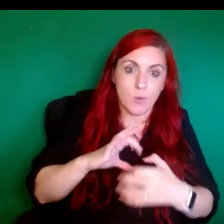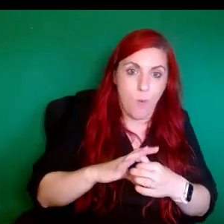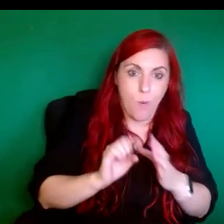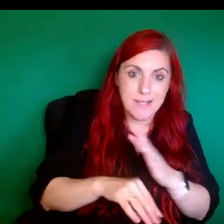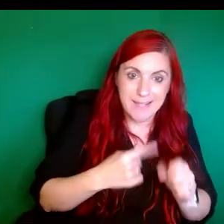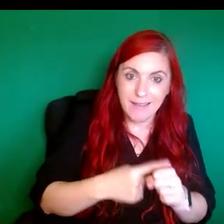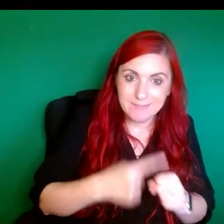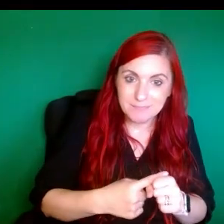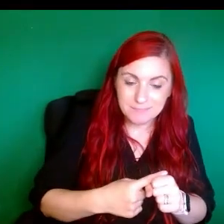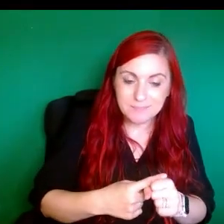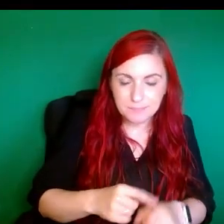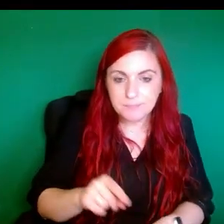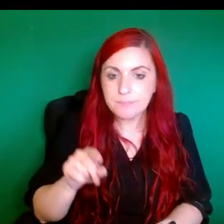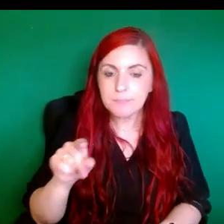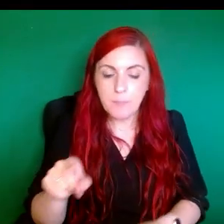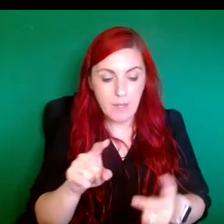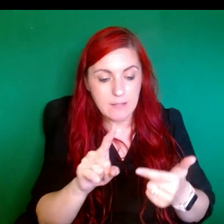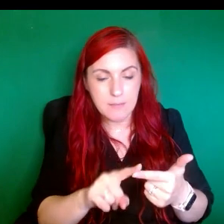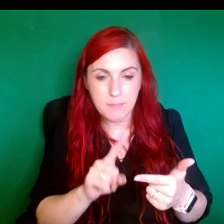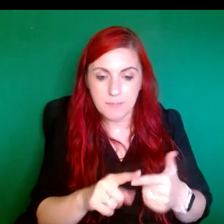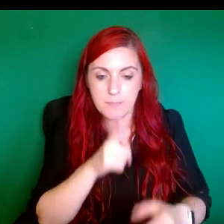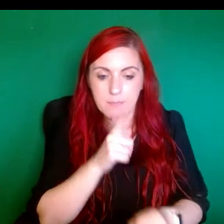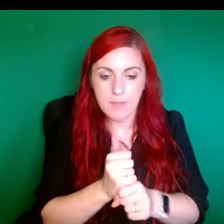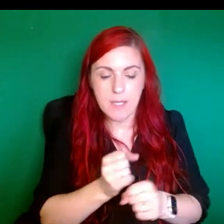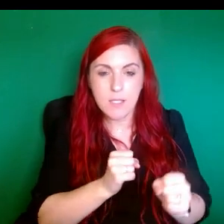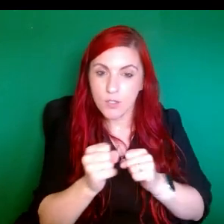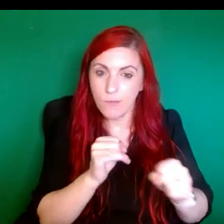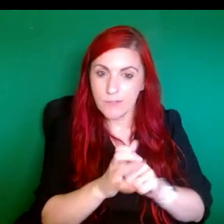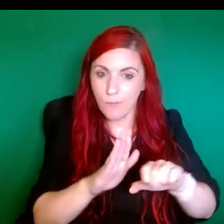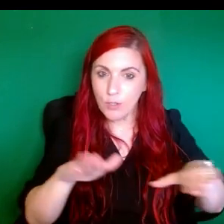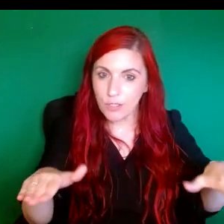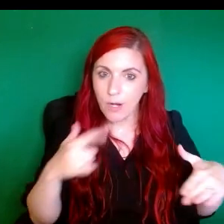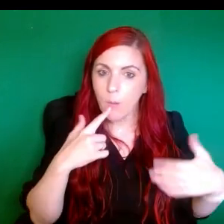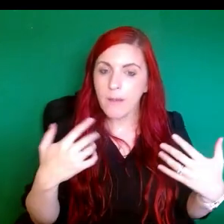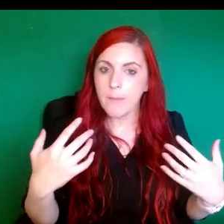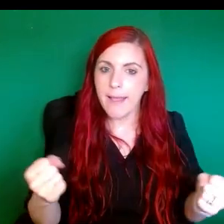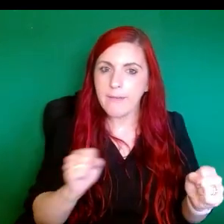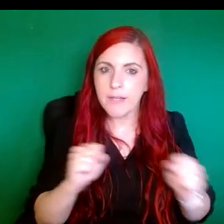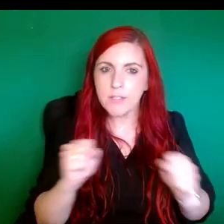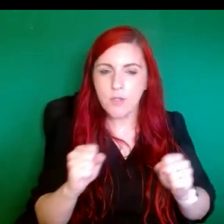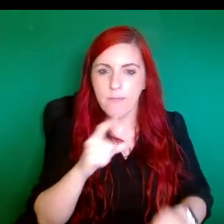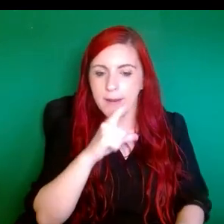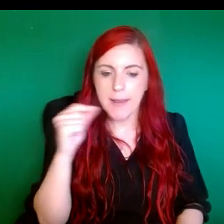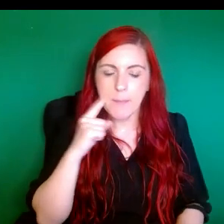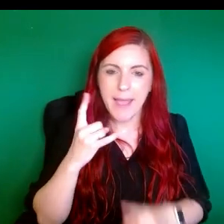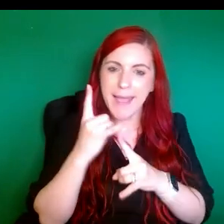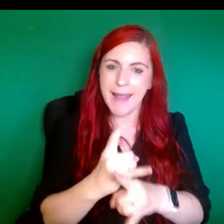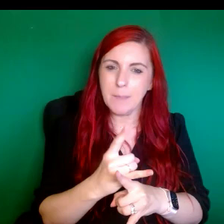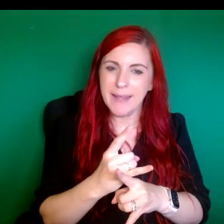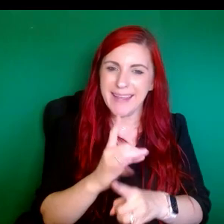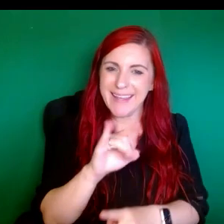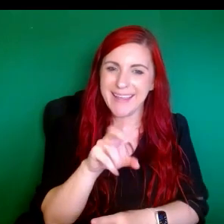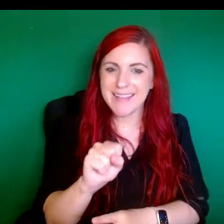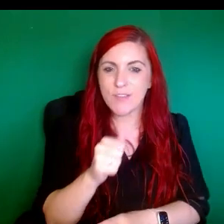in terms of services for children, we have a service called Helping Kids First. It's a project that's run within our wider family